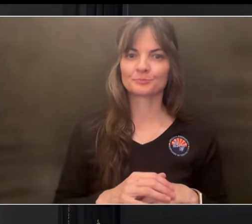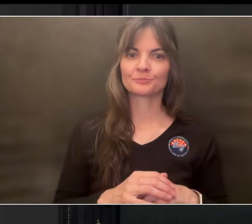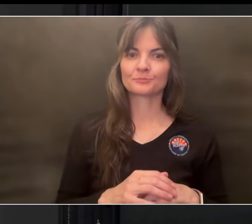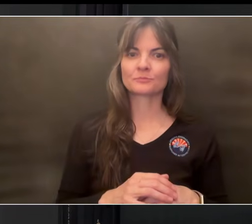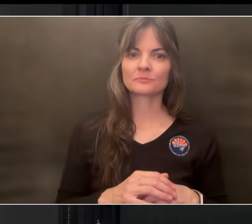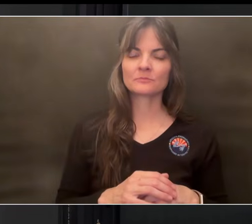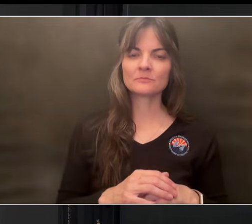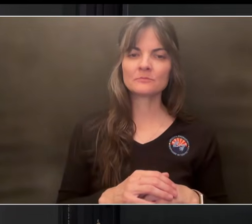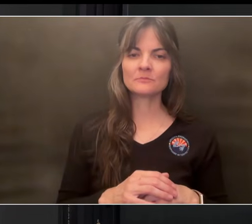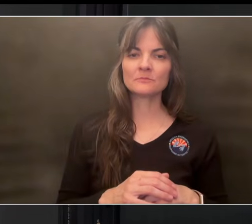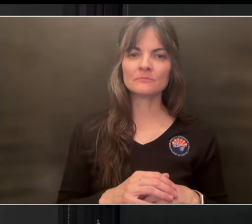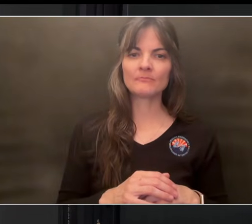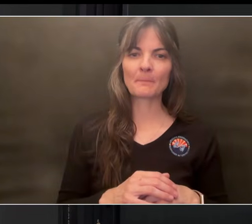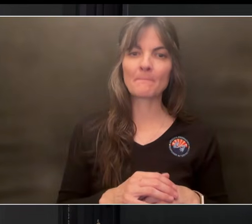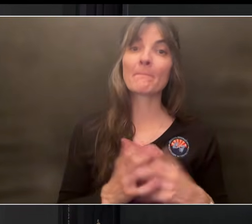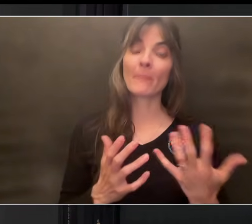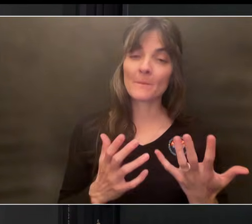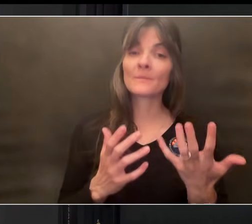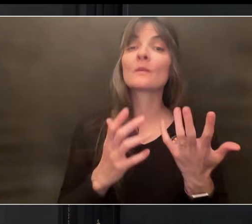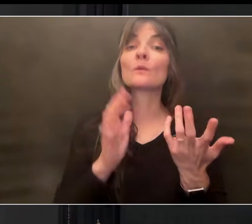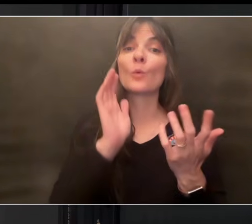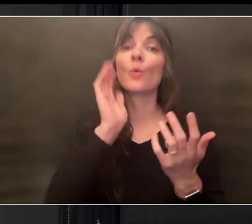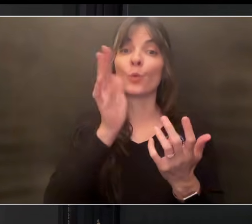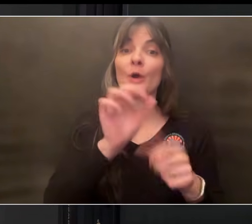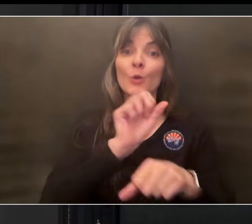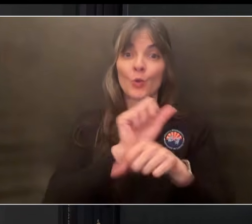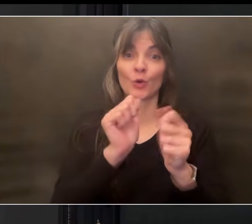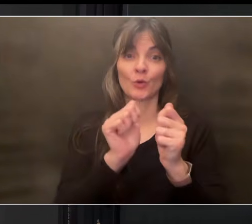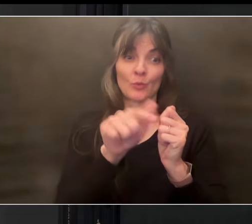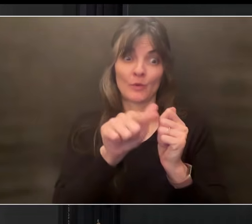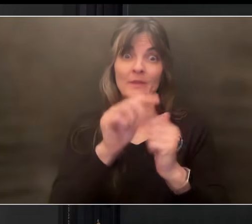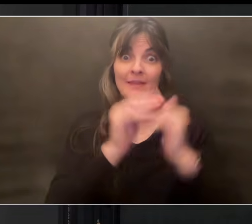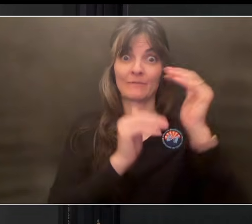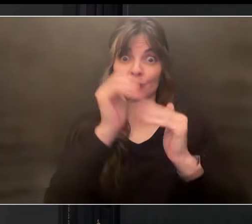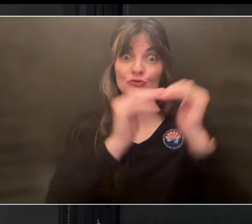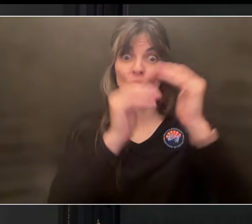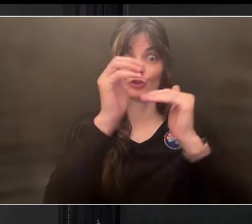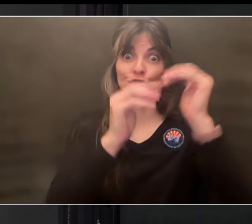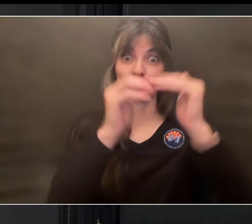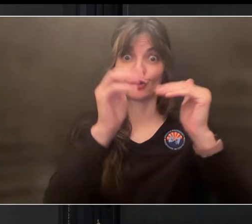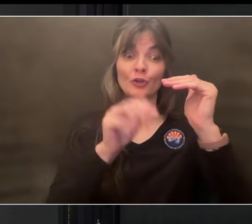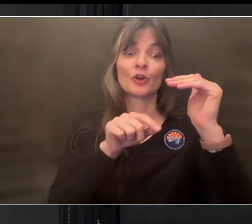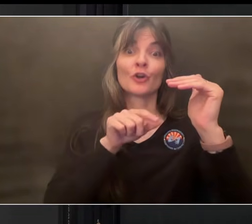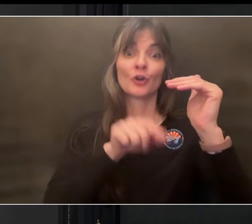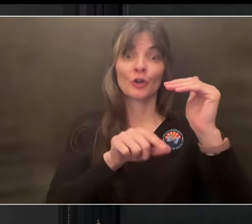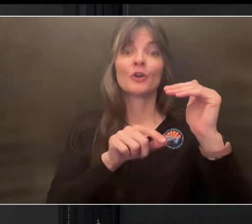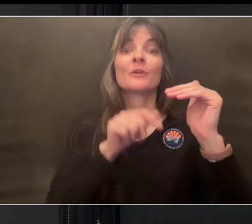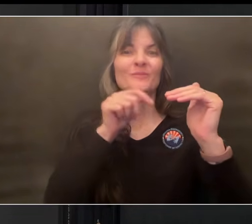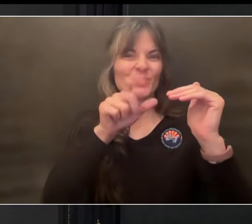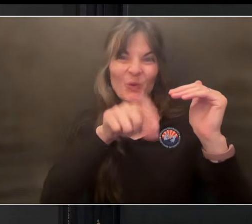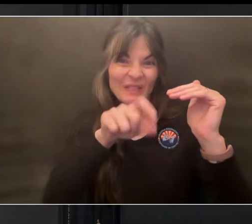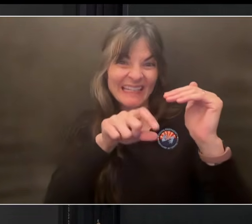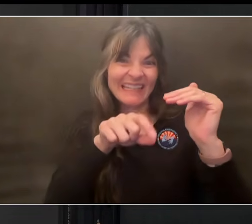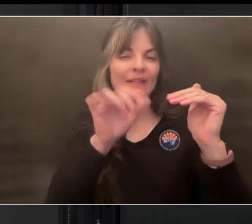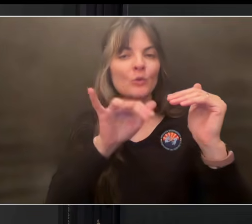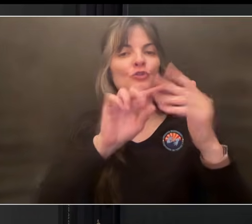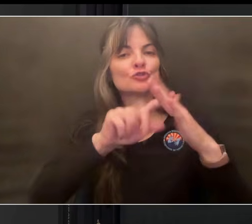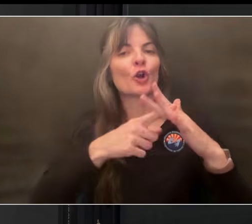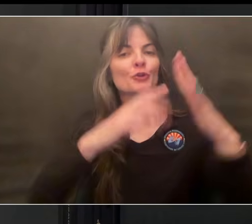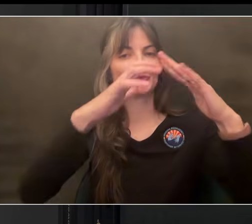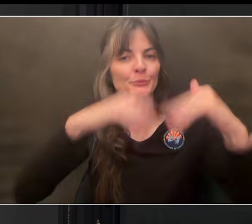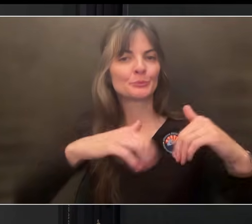as working around where they've got infrastructure. They're going to start taking some of that out today where it's not necessary